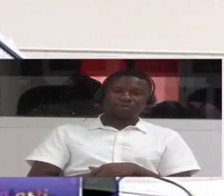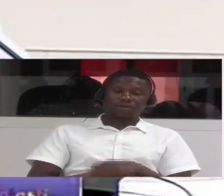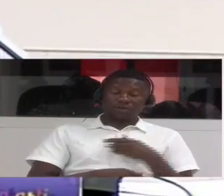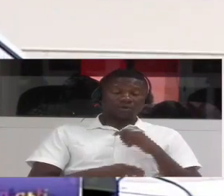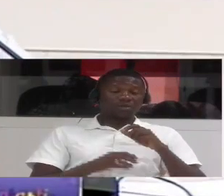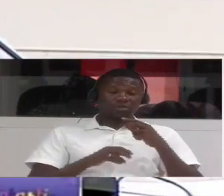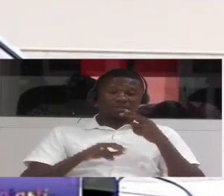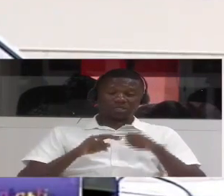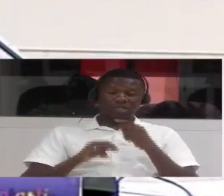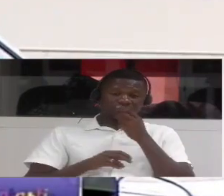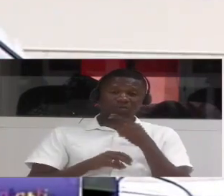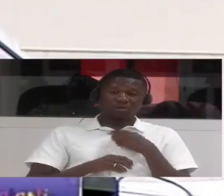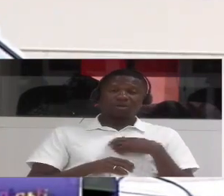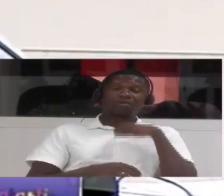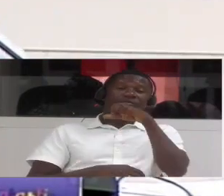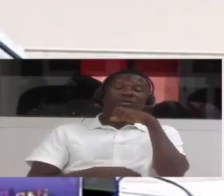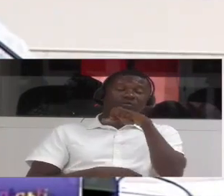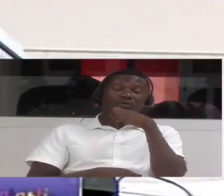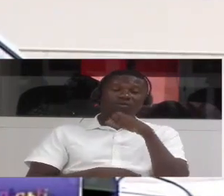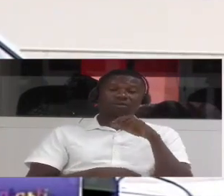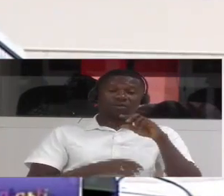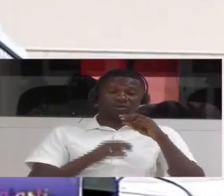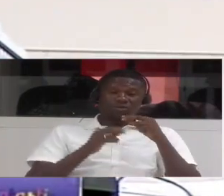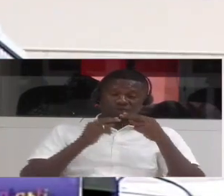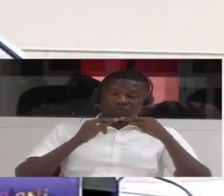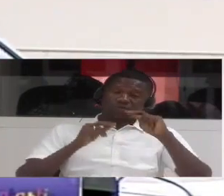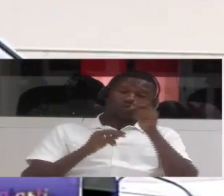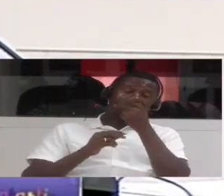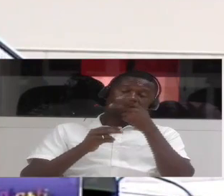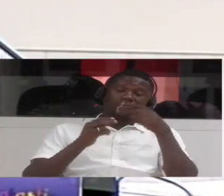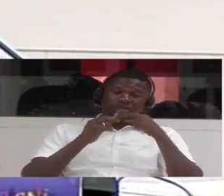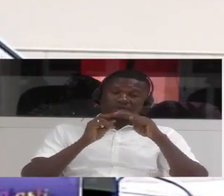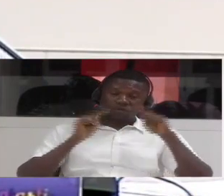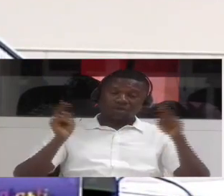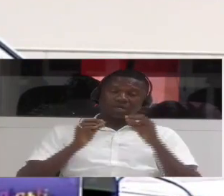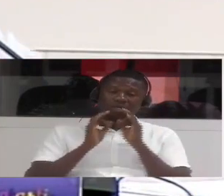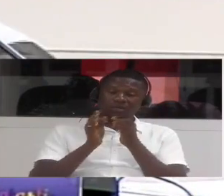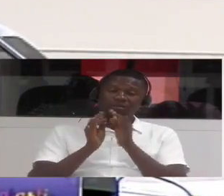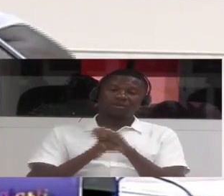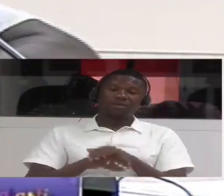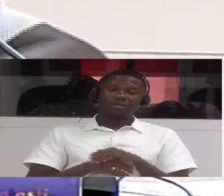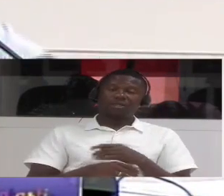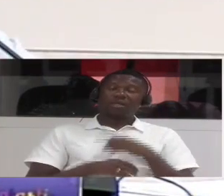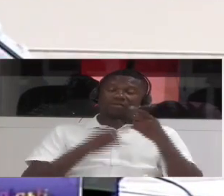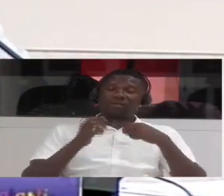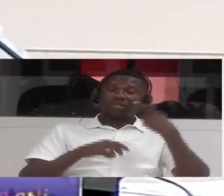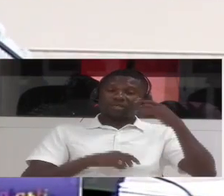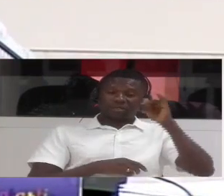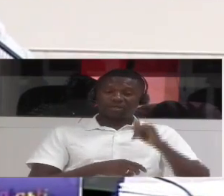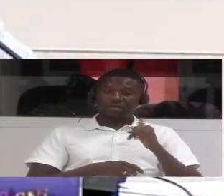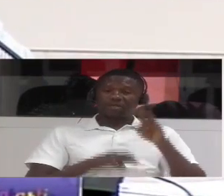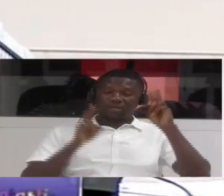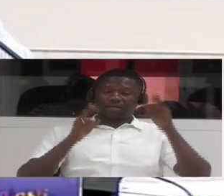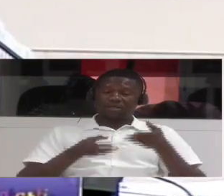every year JAMMEH used to give had package to people, and there was this particular chief who it was alleged